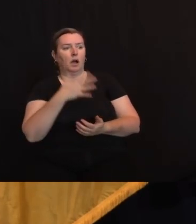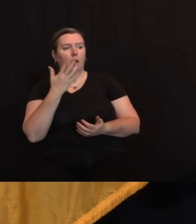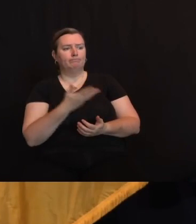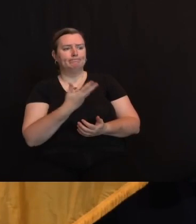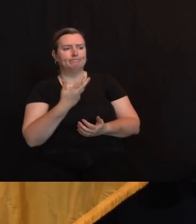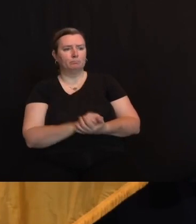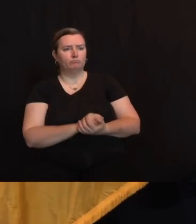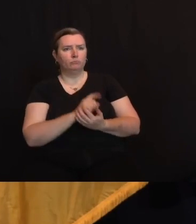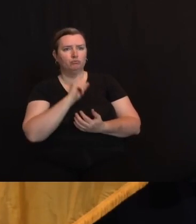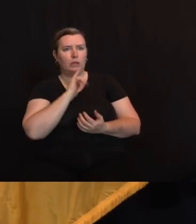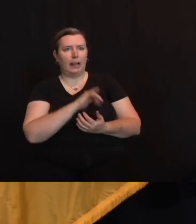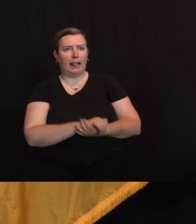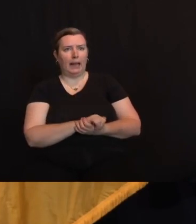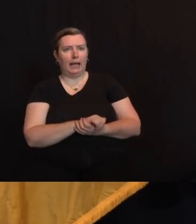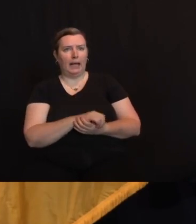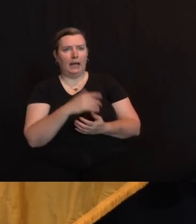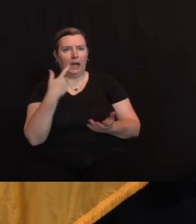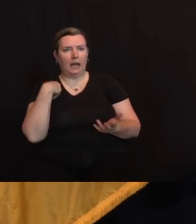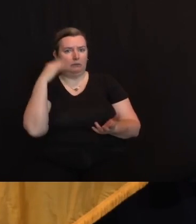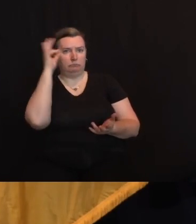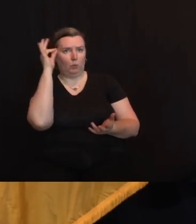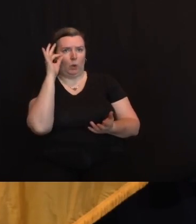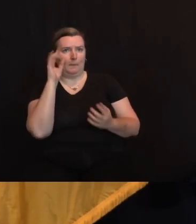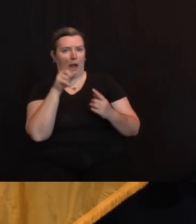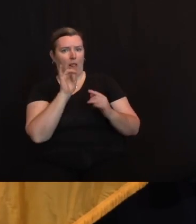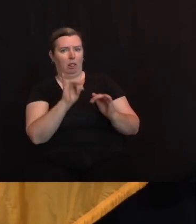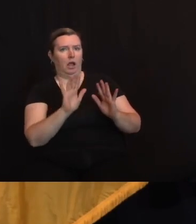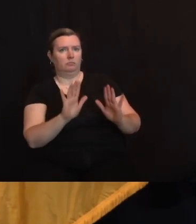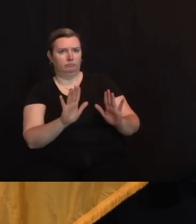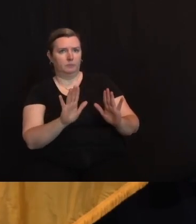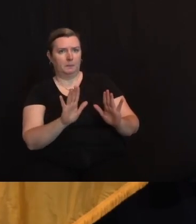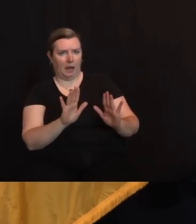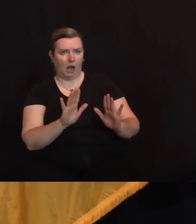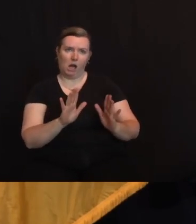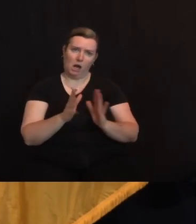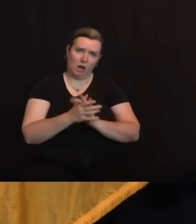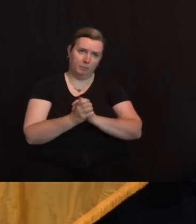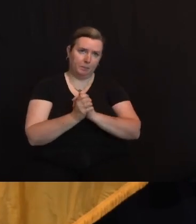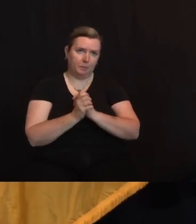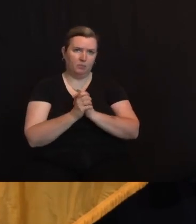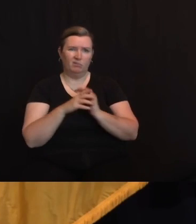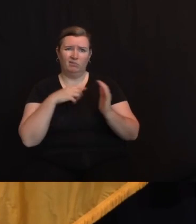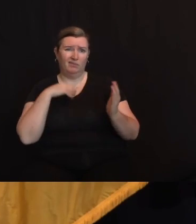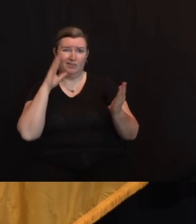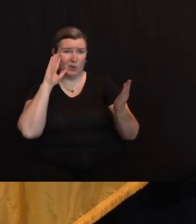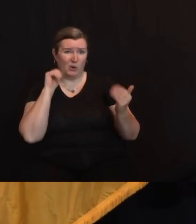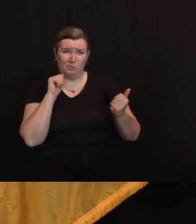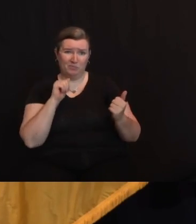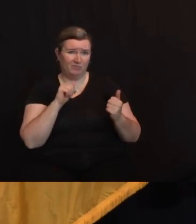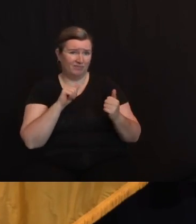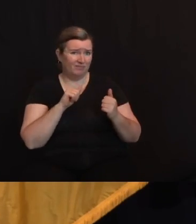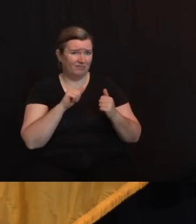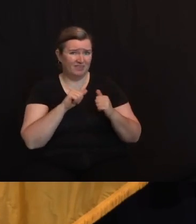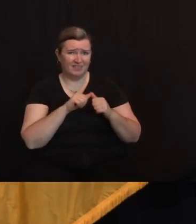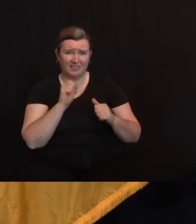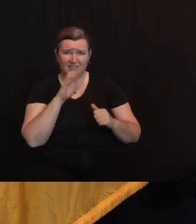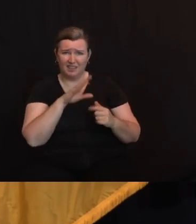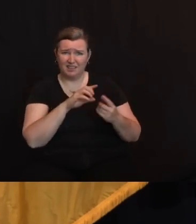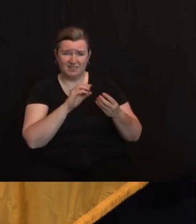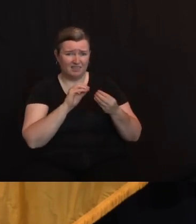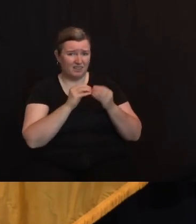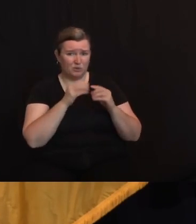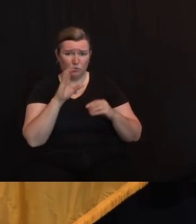first of all, I'm not sure I was aware of that, but I would hope we'll continue to send our numbers as well to the CDC. In